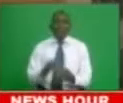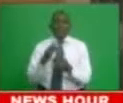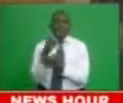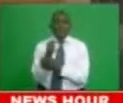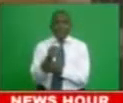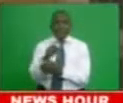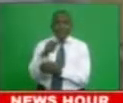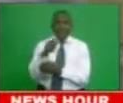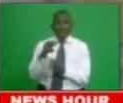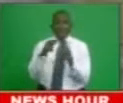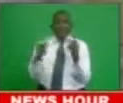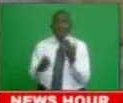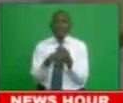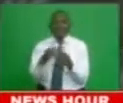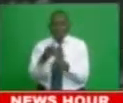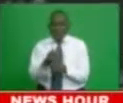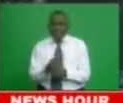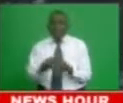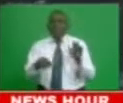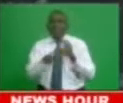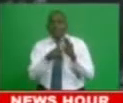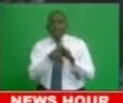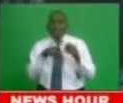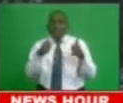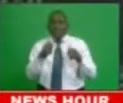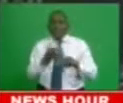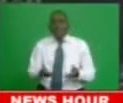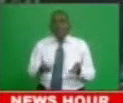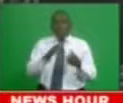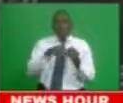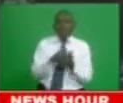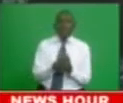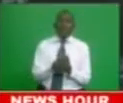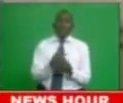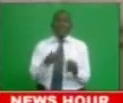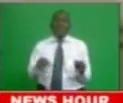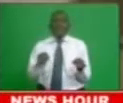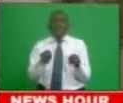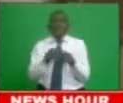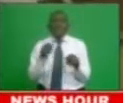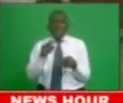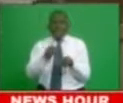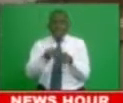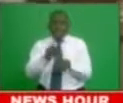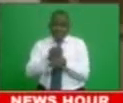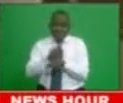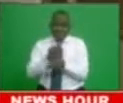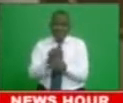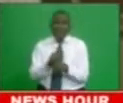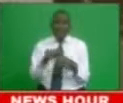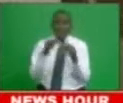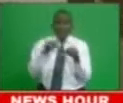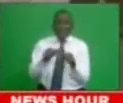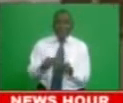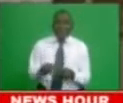The Danandom Rural Bank recorded positive movements in all the crucial areas of operations that measures the strength